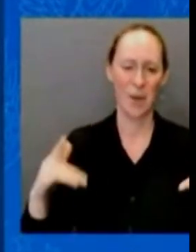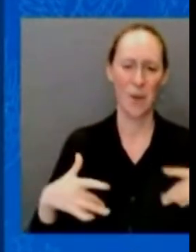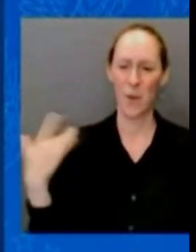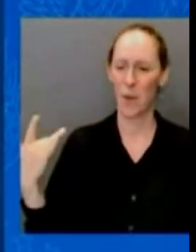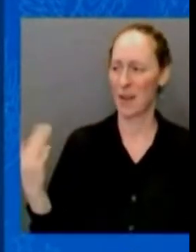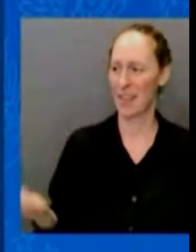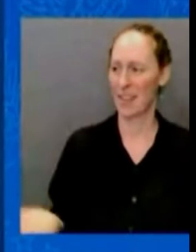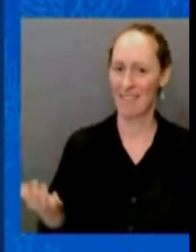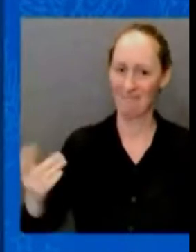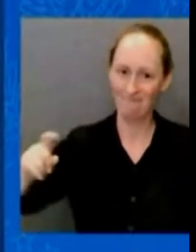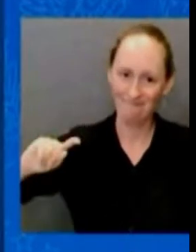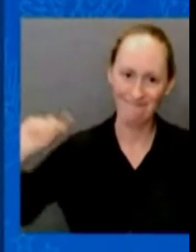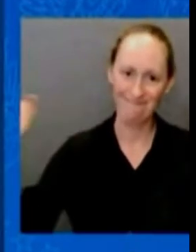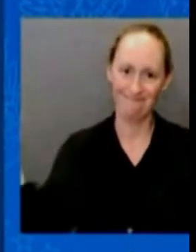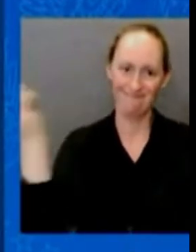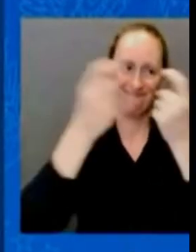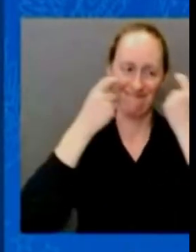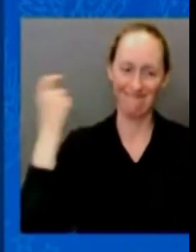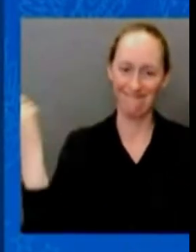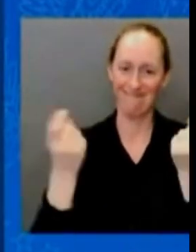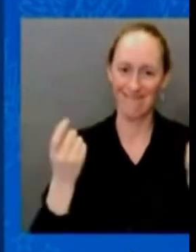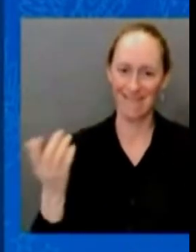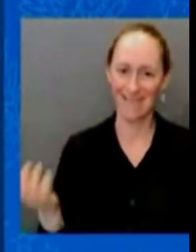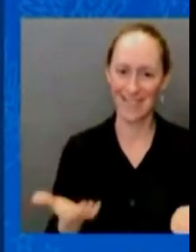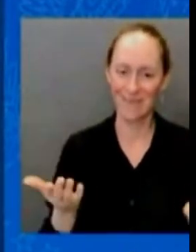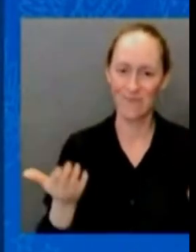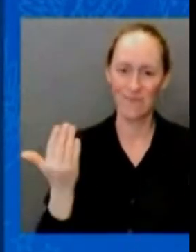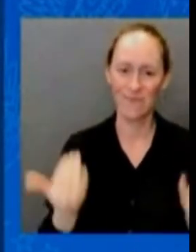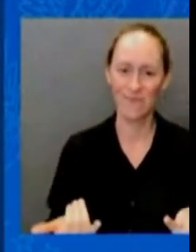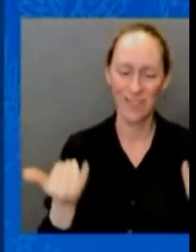state. Appreciate it very, very much.